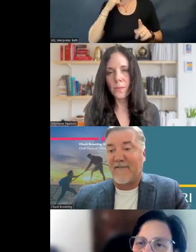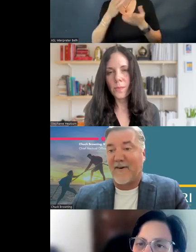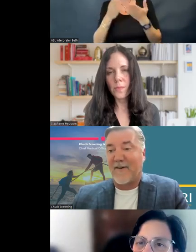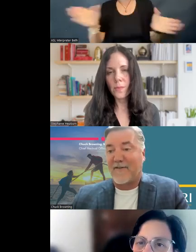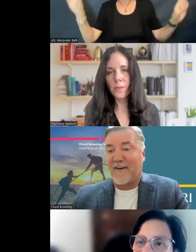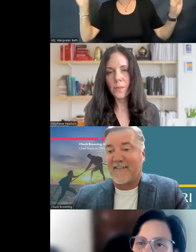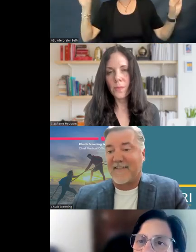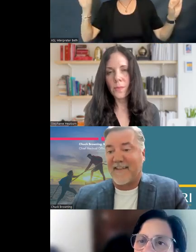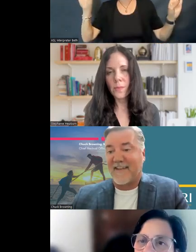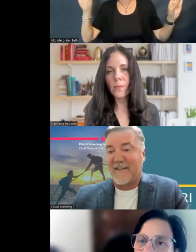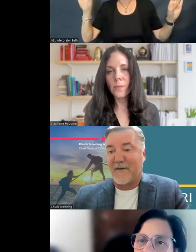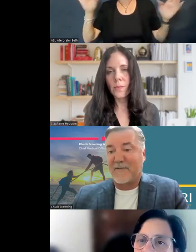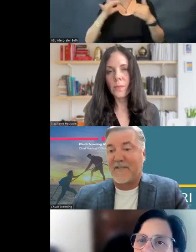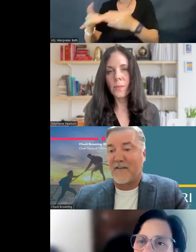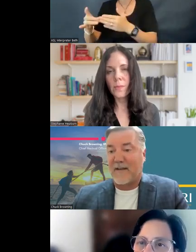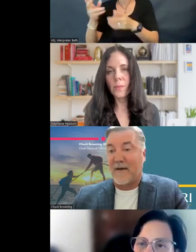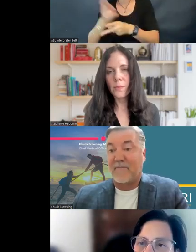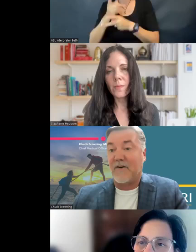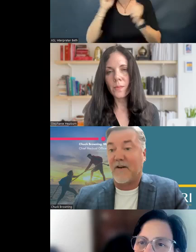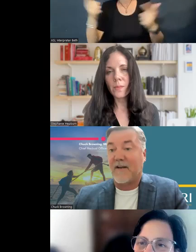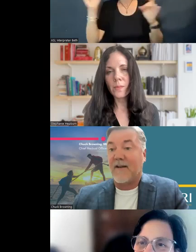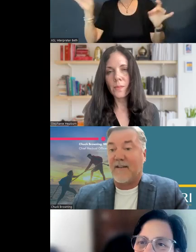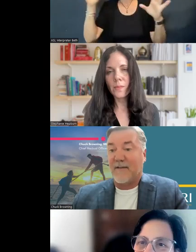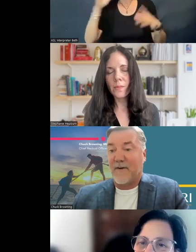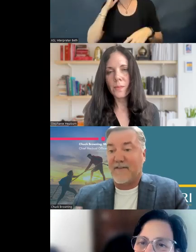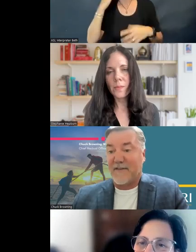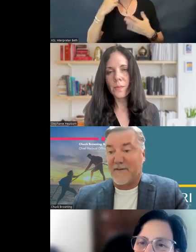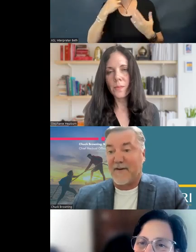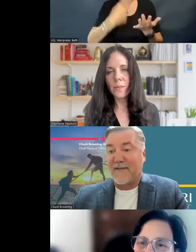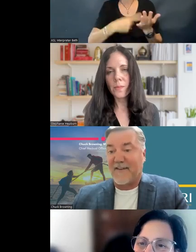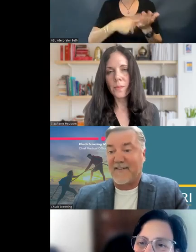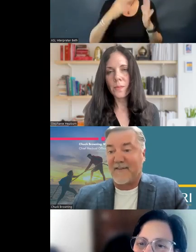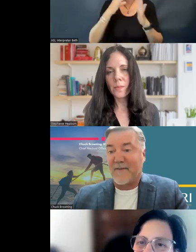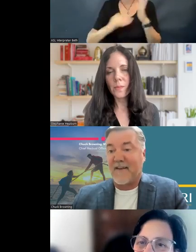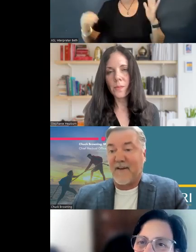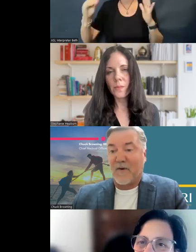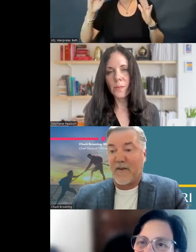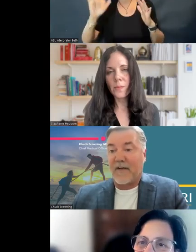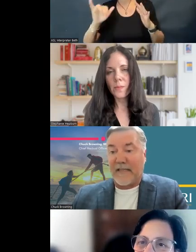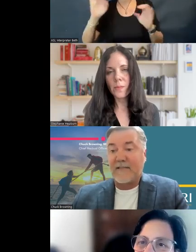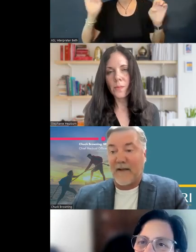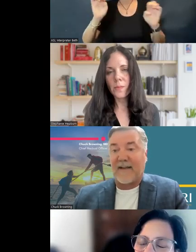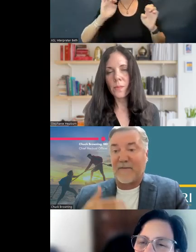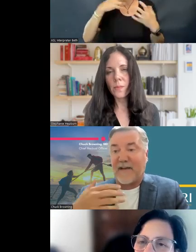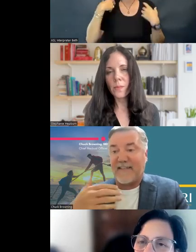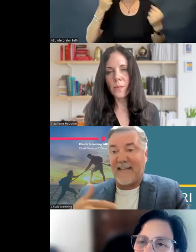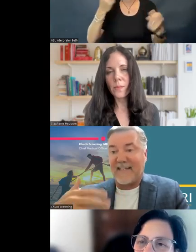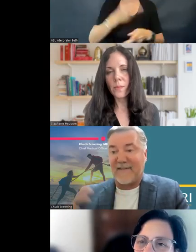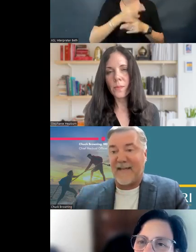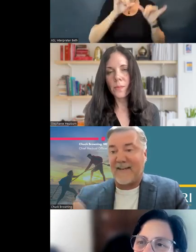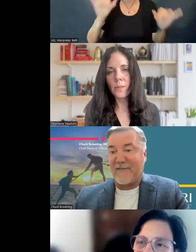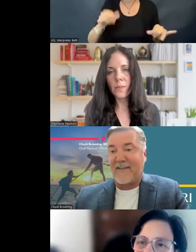of care for all of crisis. That if we talk a lot about mirroring the emergency physical healthcare system, and one of the great things about that is we've